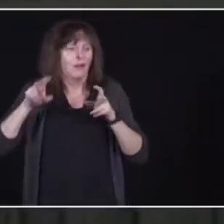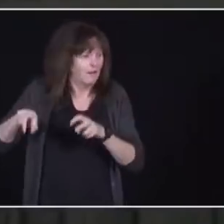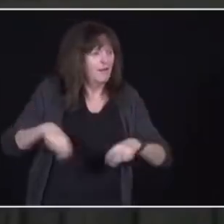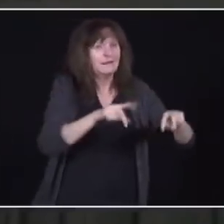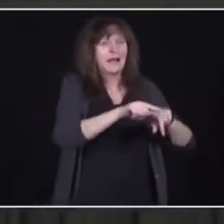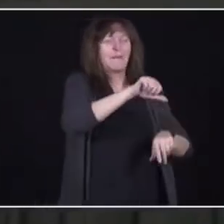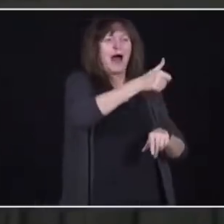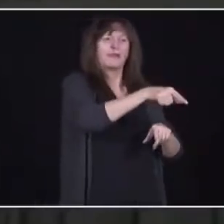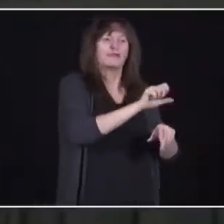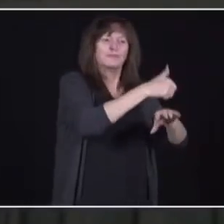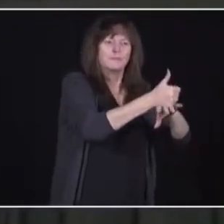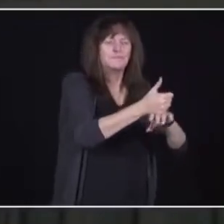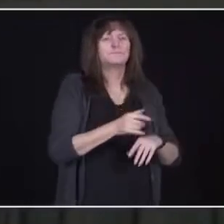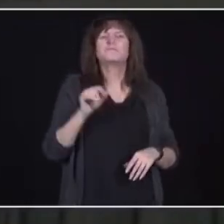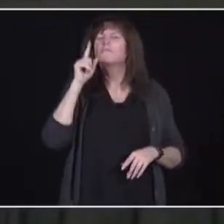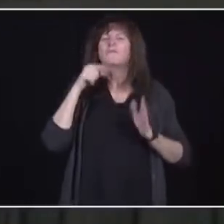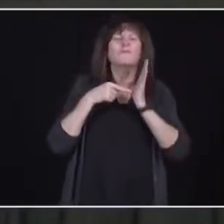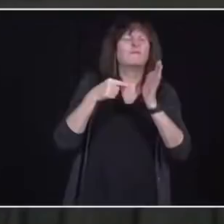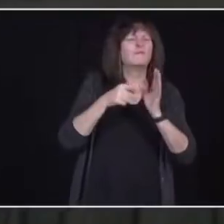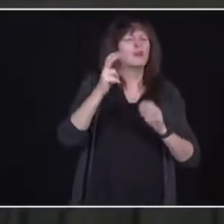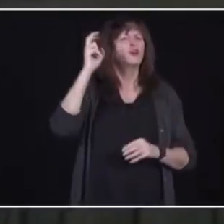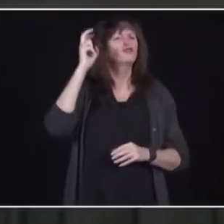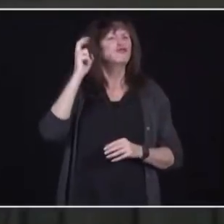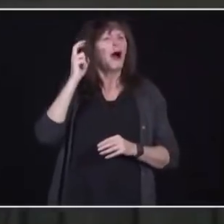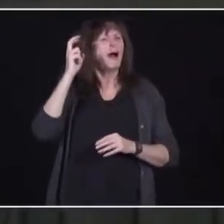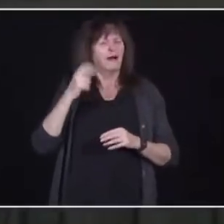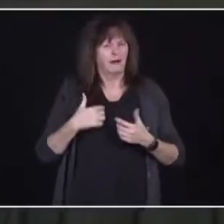motor. We've taken our foot off the brake. We've really not put it